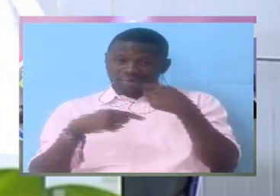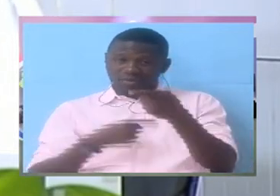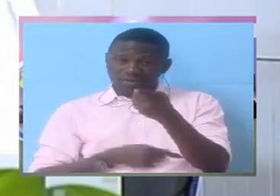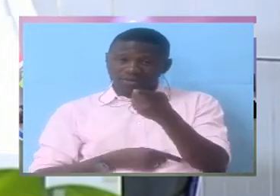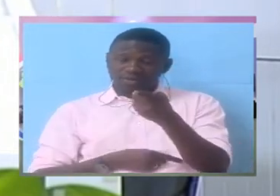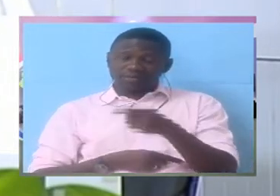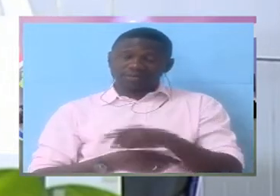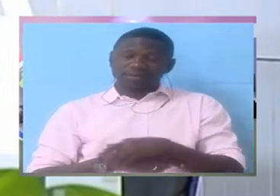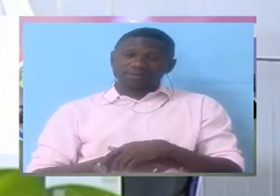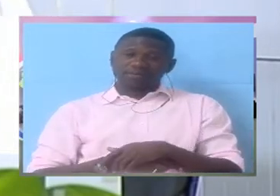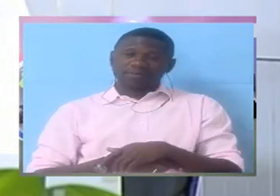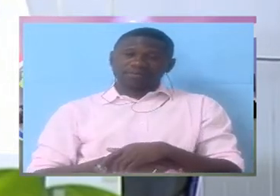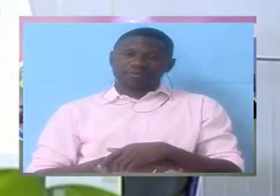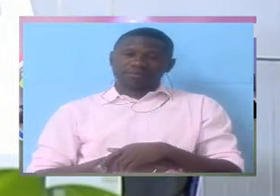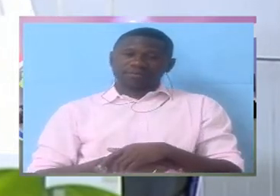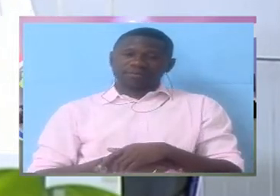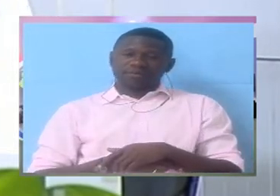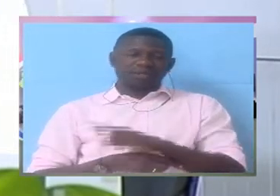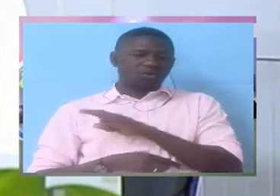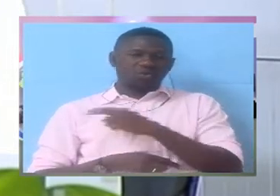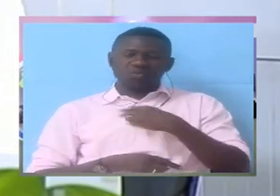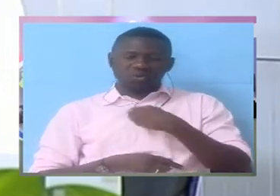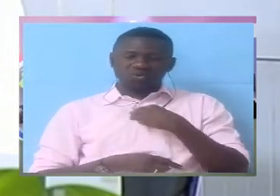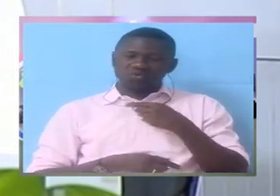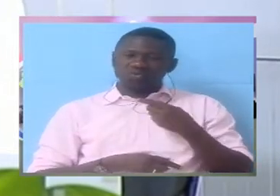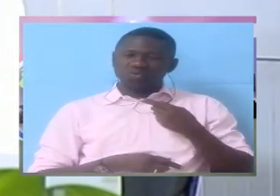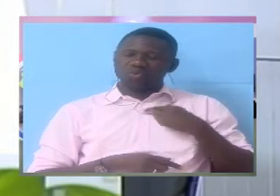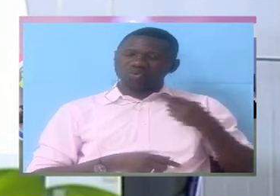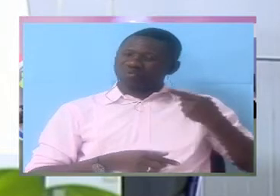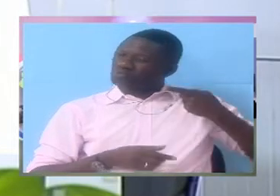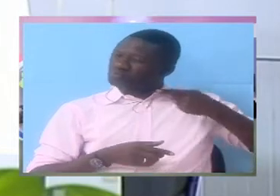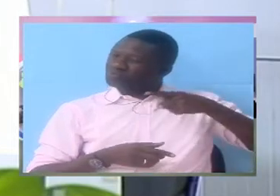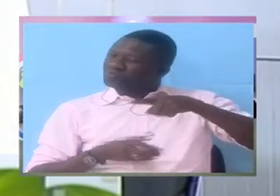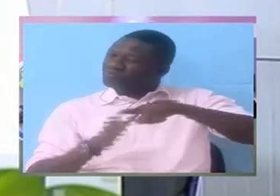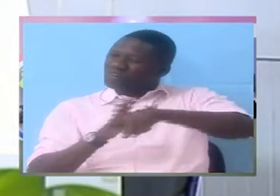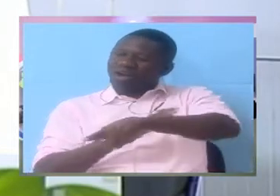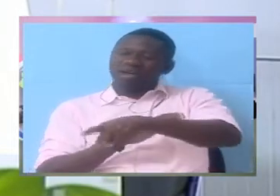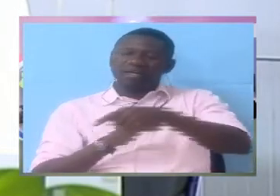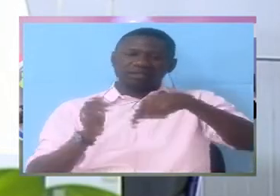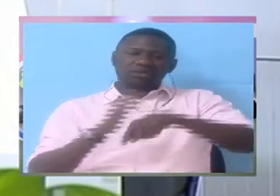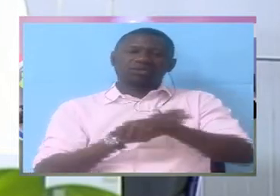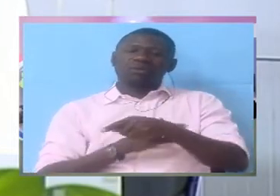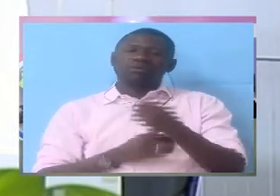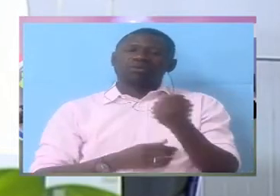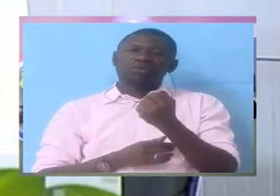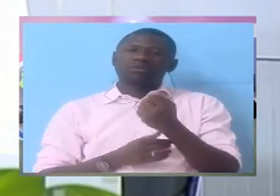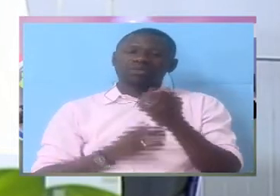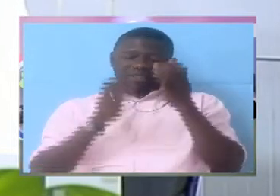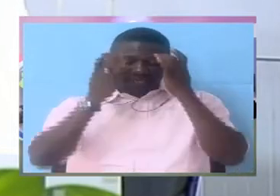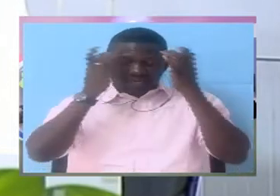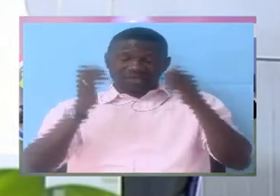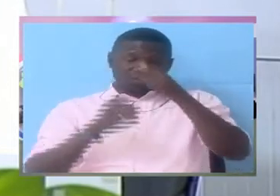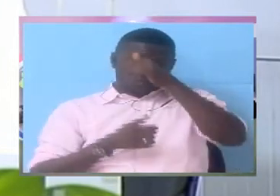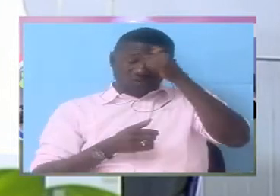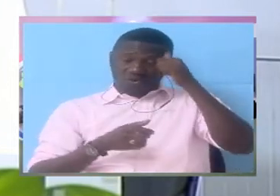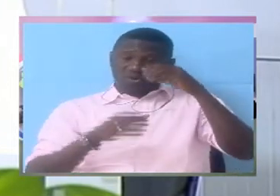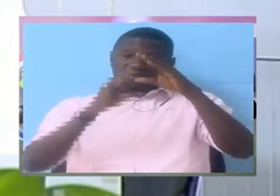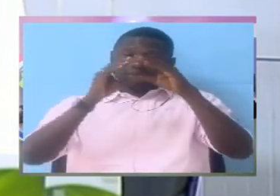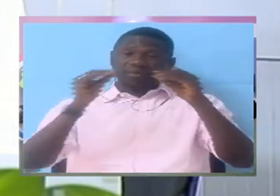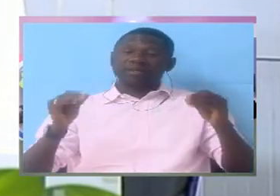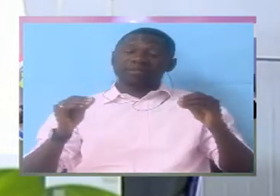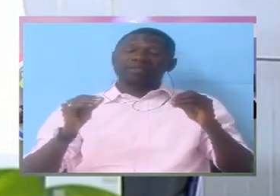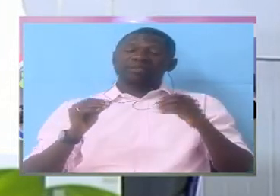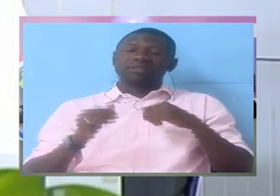I don't want to go too far into this because intelligence service, I've been saying this, it's a